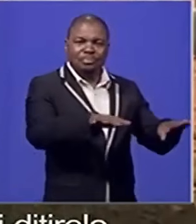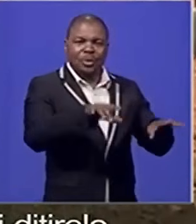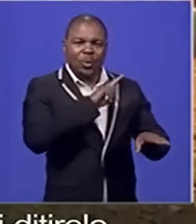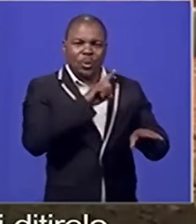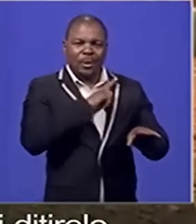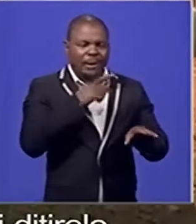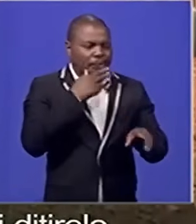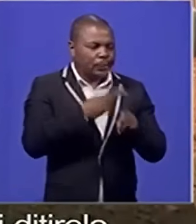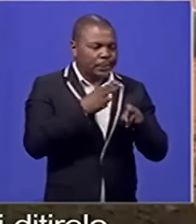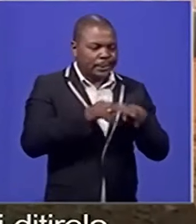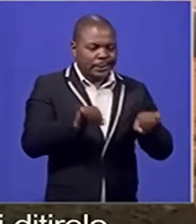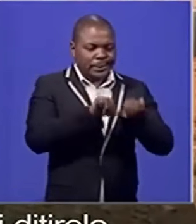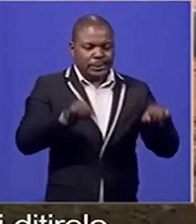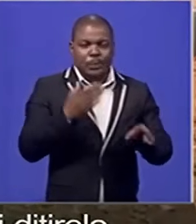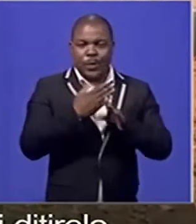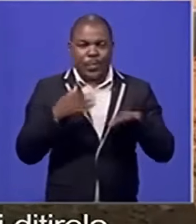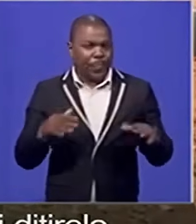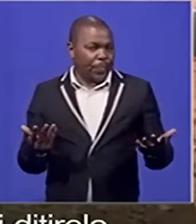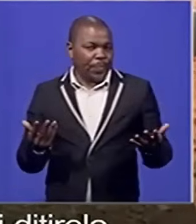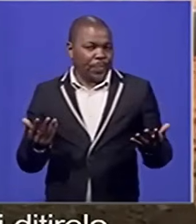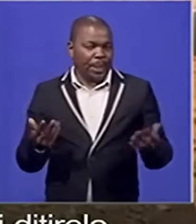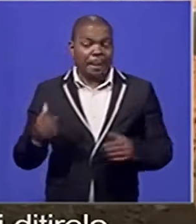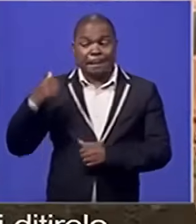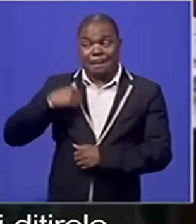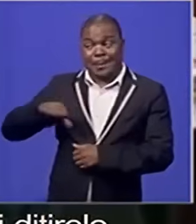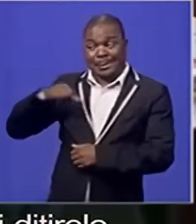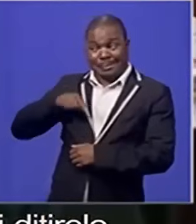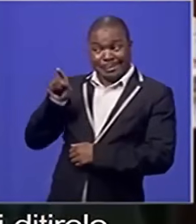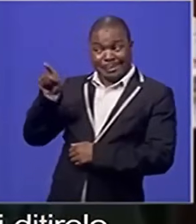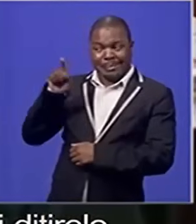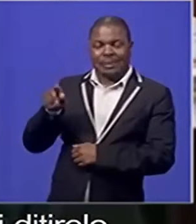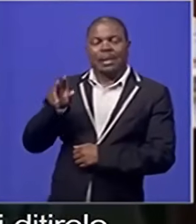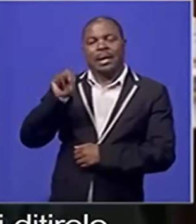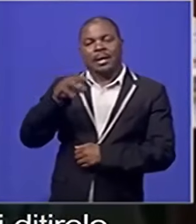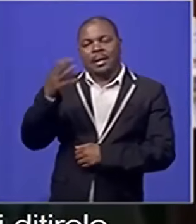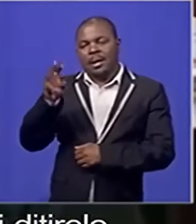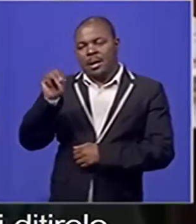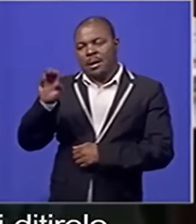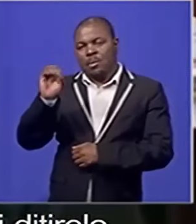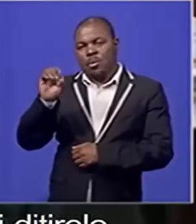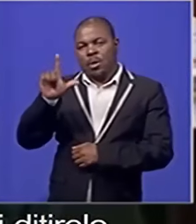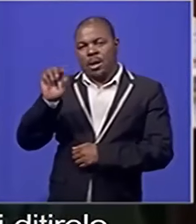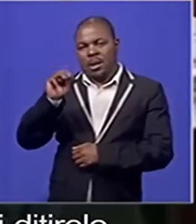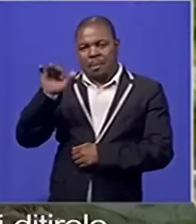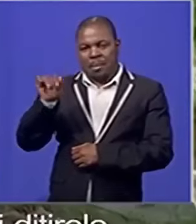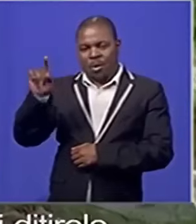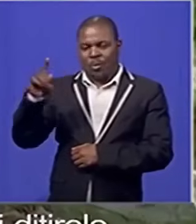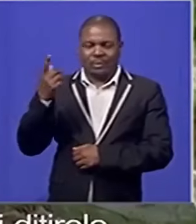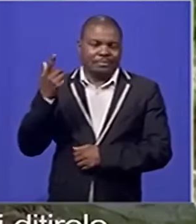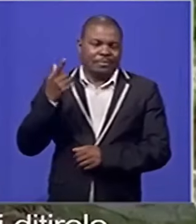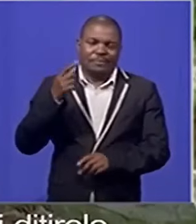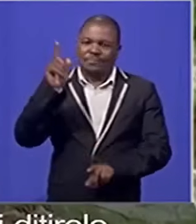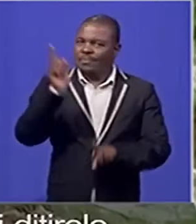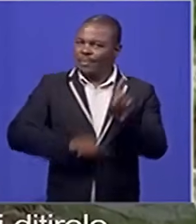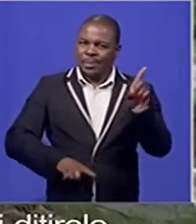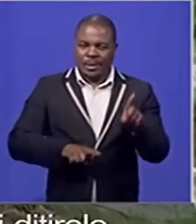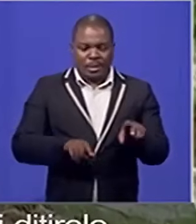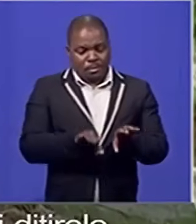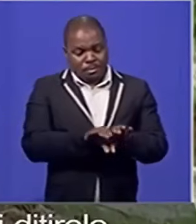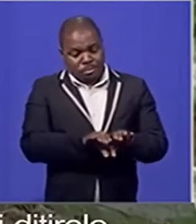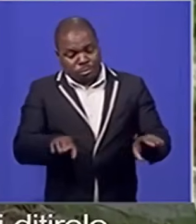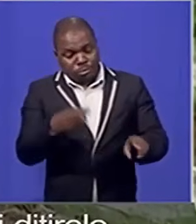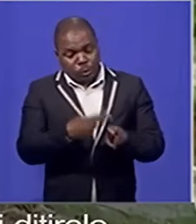leswe e sa diring. Seno ke morago ga gore masepala wa sedika wa Ngaka Modiri Molema o retelelwa ke go fetola peipi e